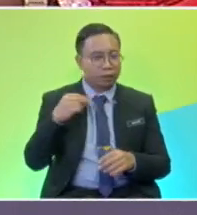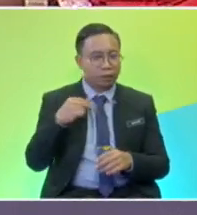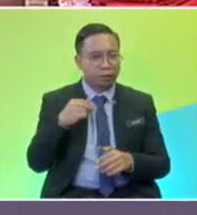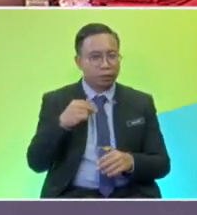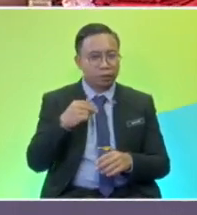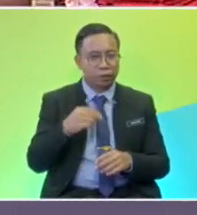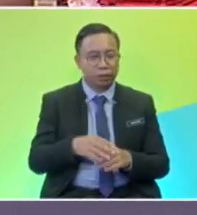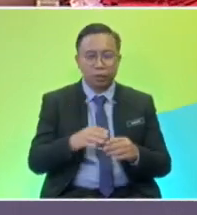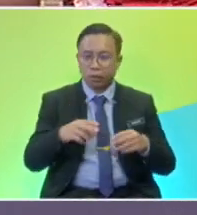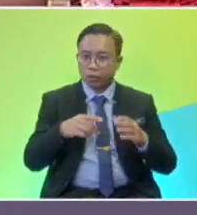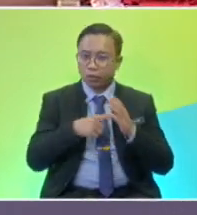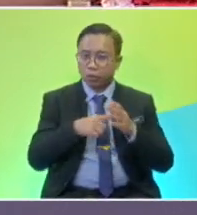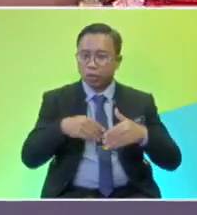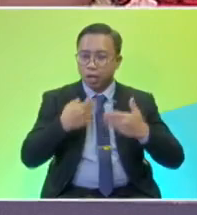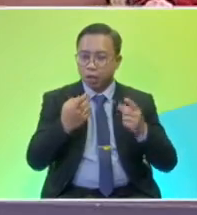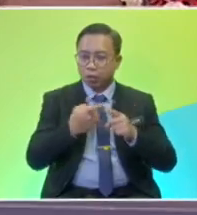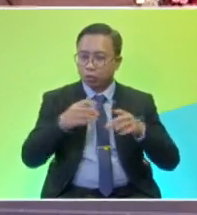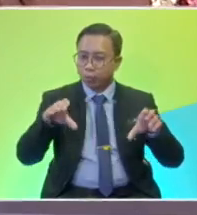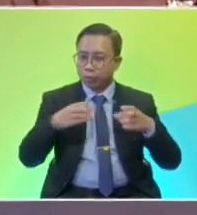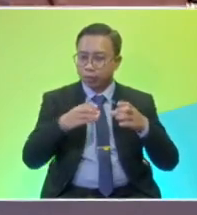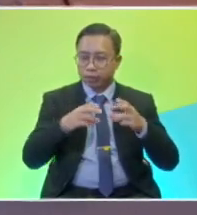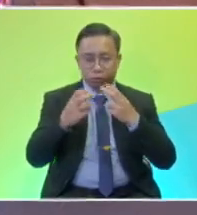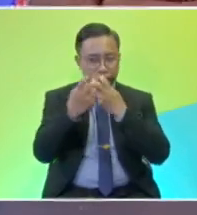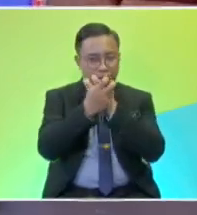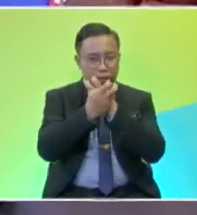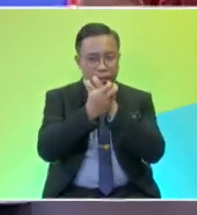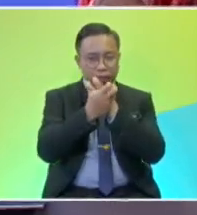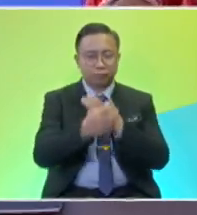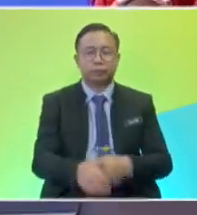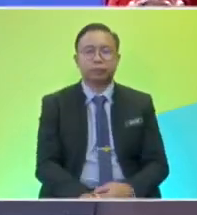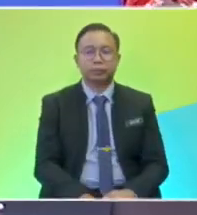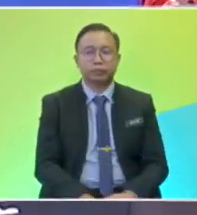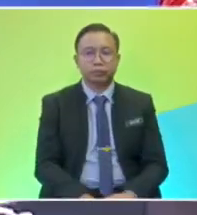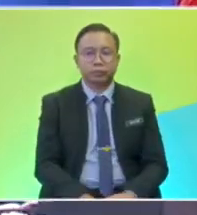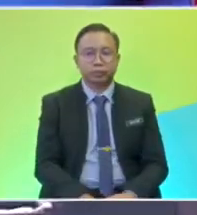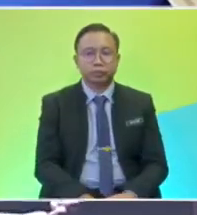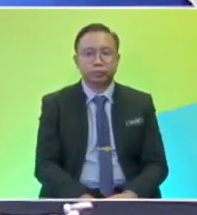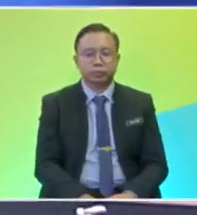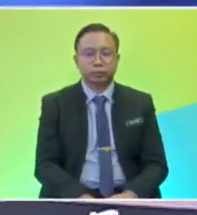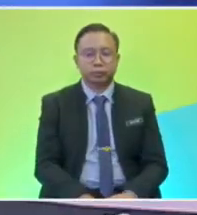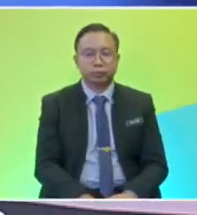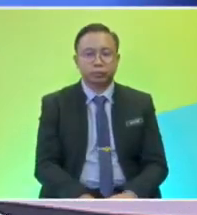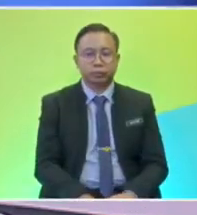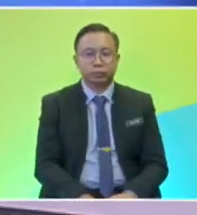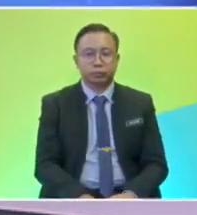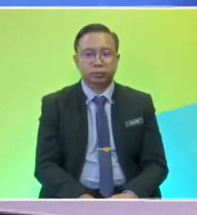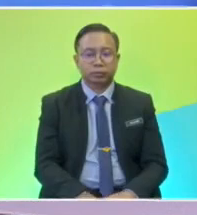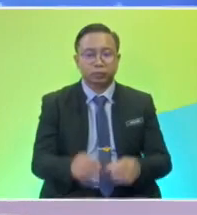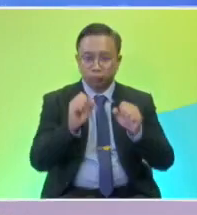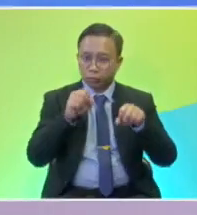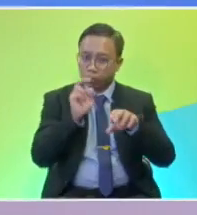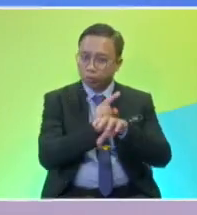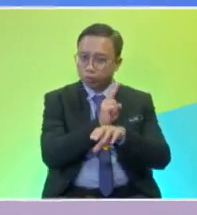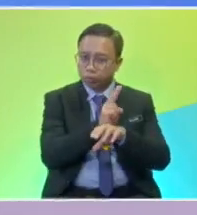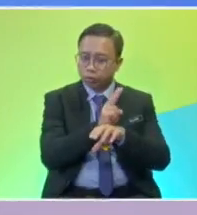we're going to show you how to do the skeleton, right? So simple you can way. Stick it. They also can use not